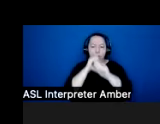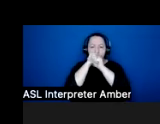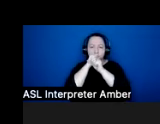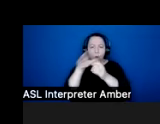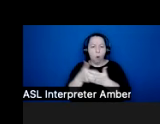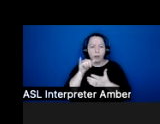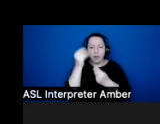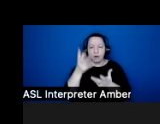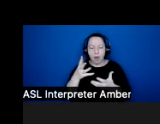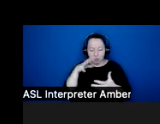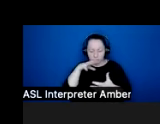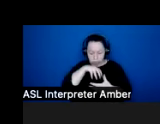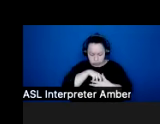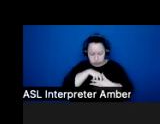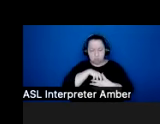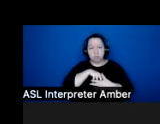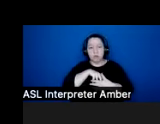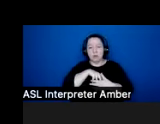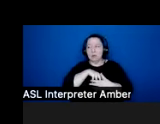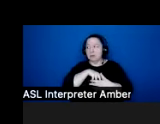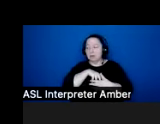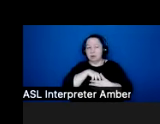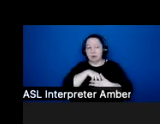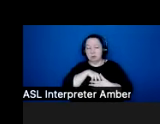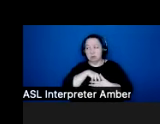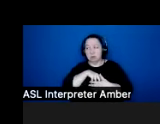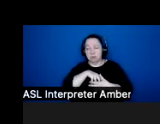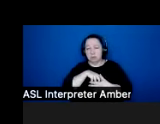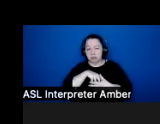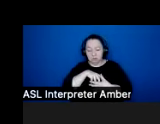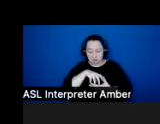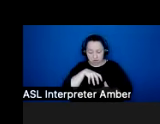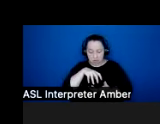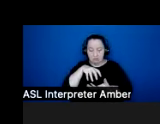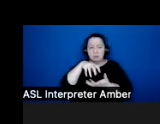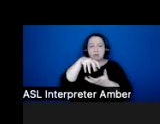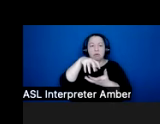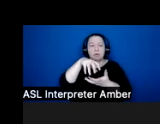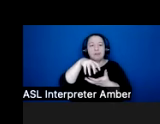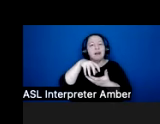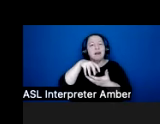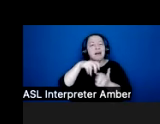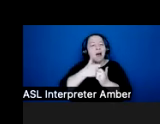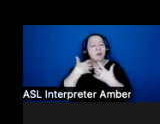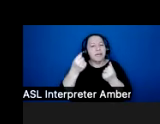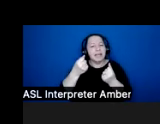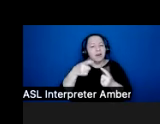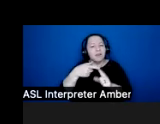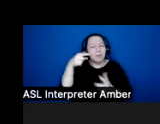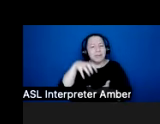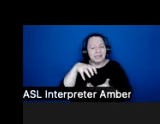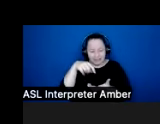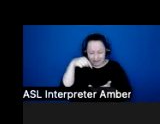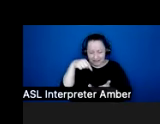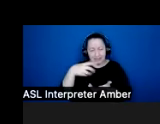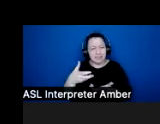inside. So how do we heal ourselves, or how do we